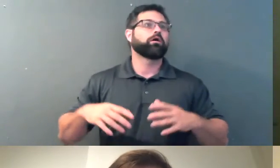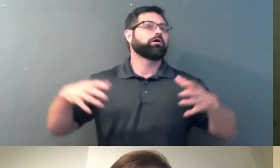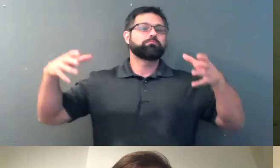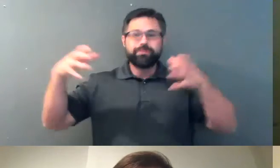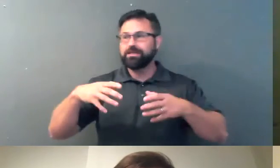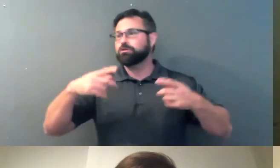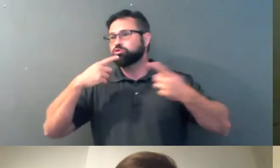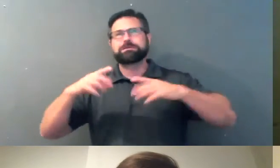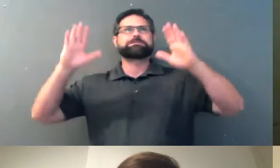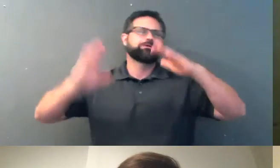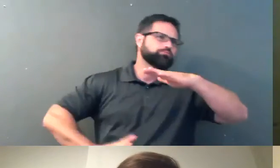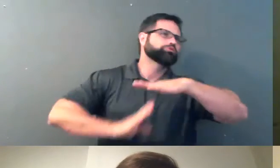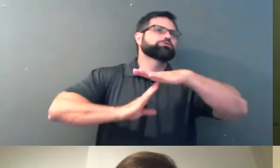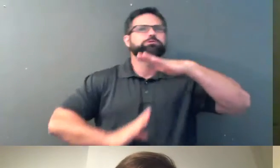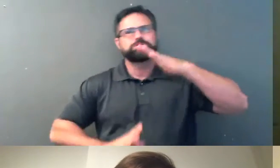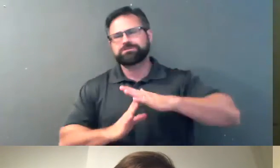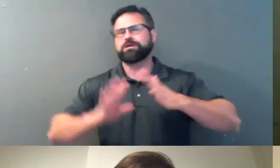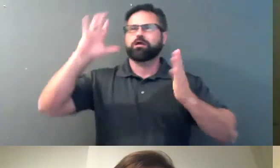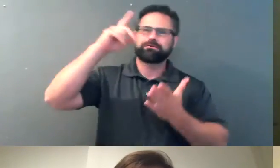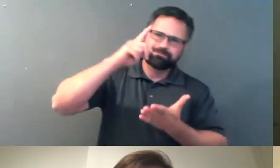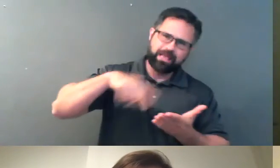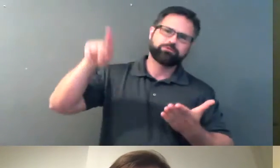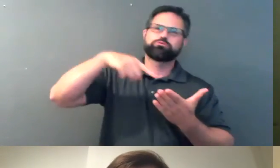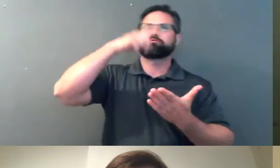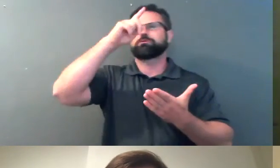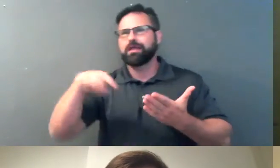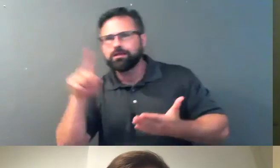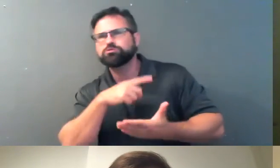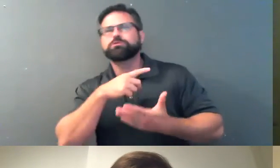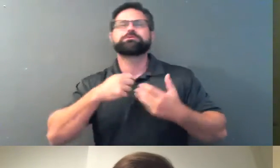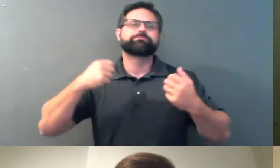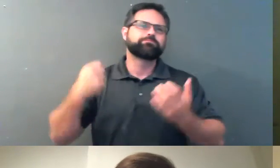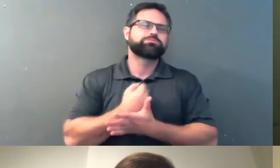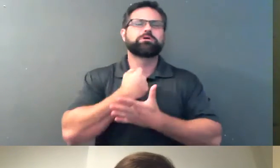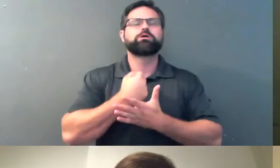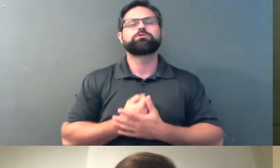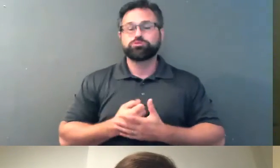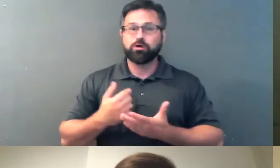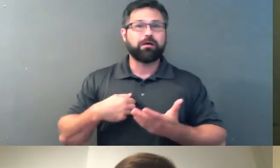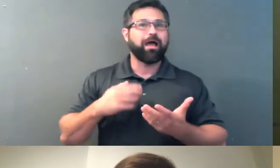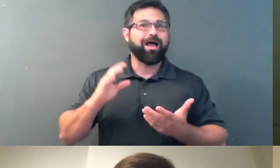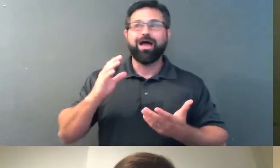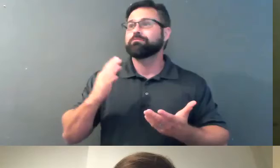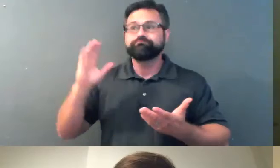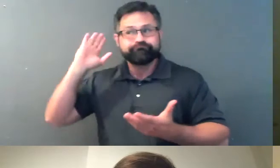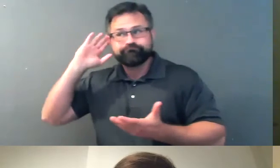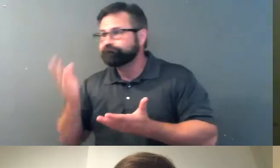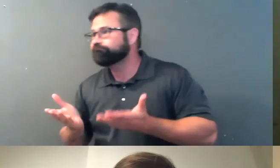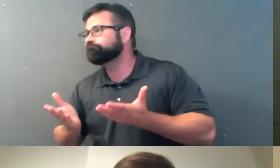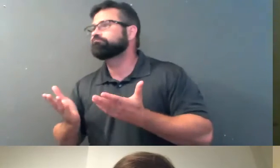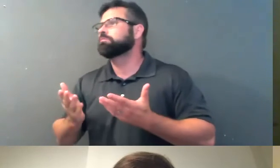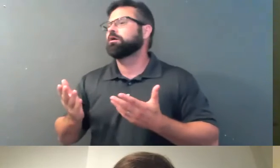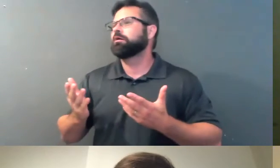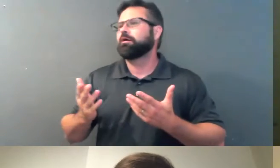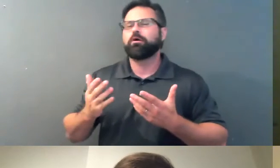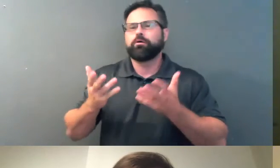sessions in this 2020. So we will be happy to hear from him on that experience and the challenges ahead